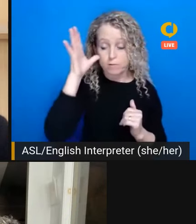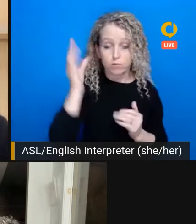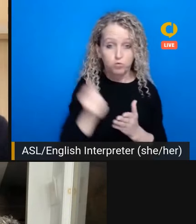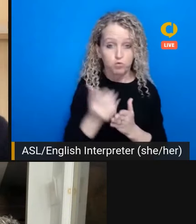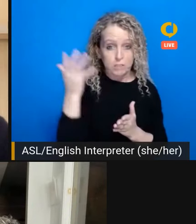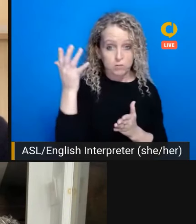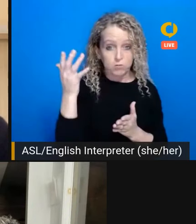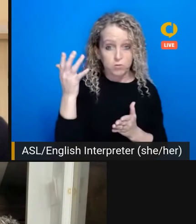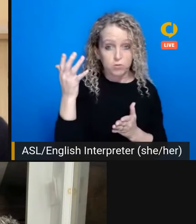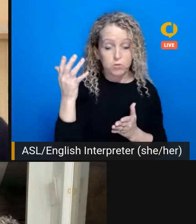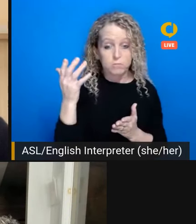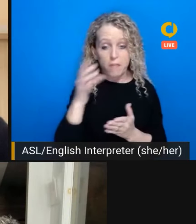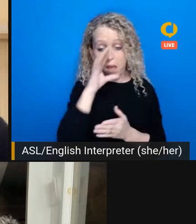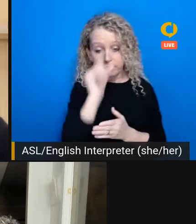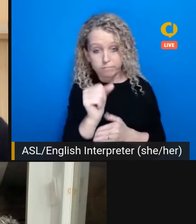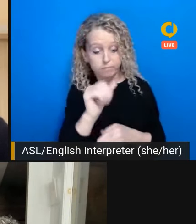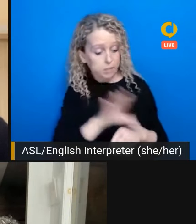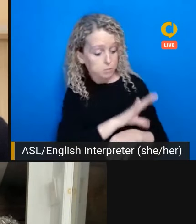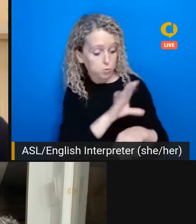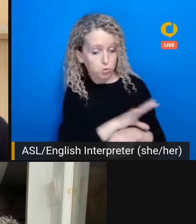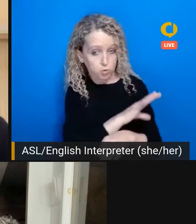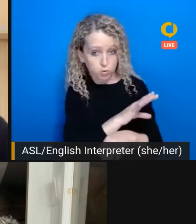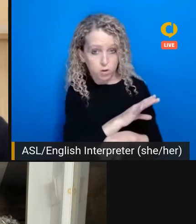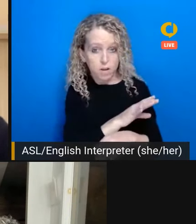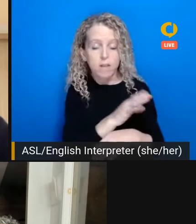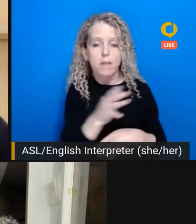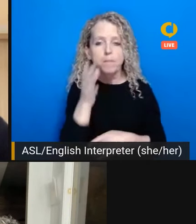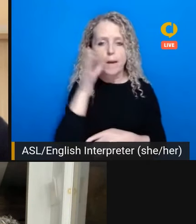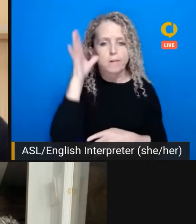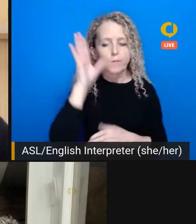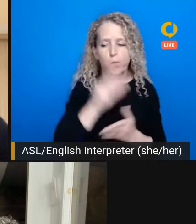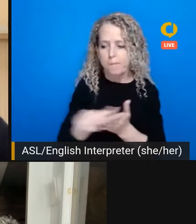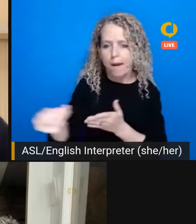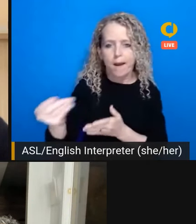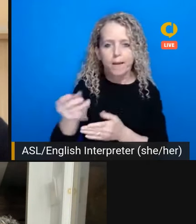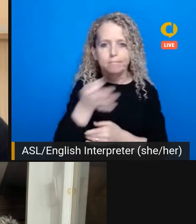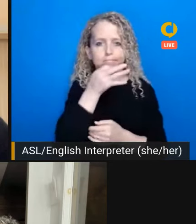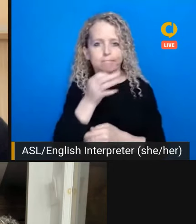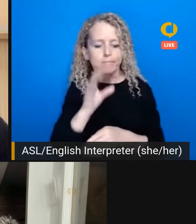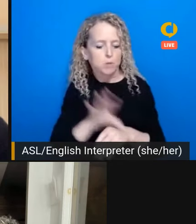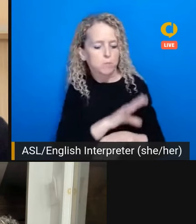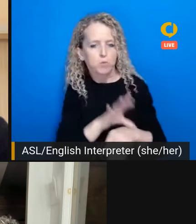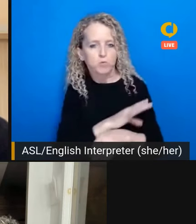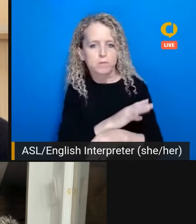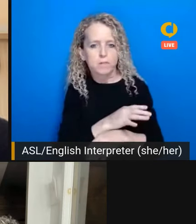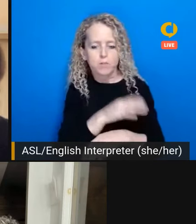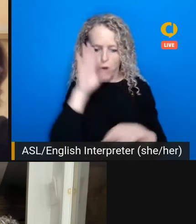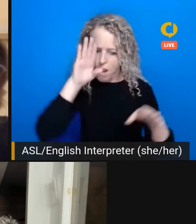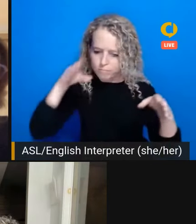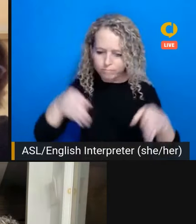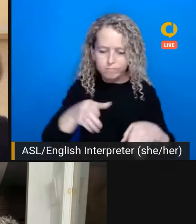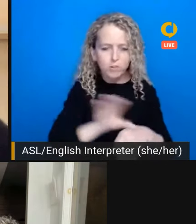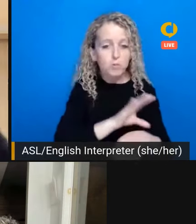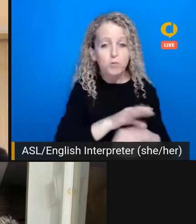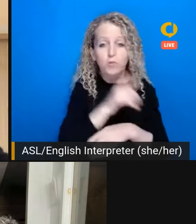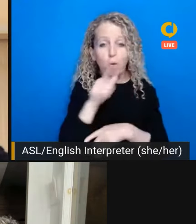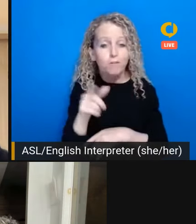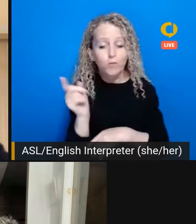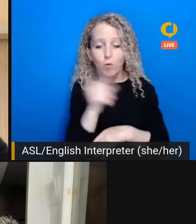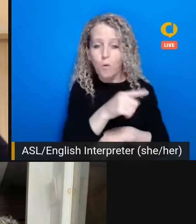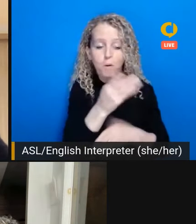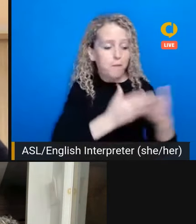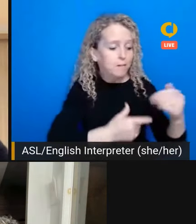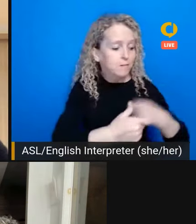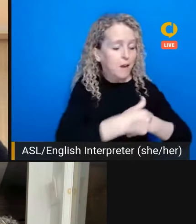your parents buy you the computers that you want to play with. B, you don't have to go get a part-time job. You can just spend all your time working on open